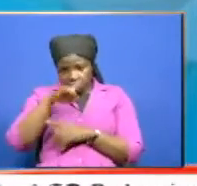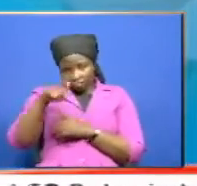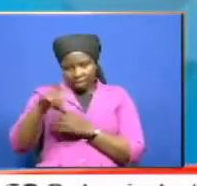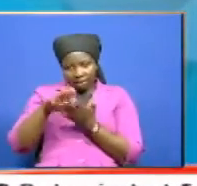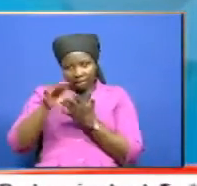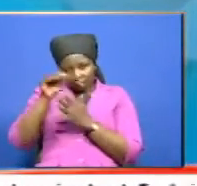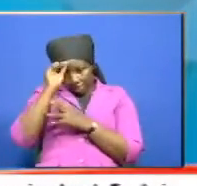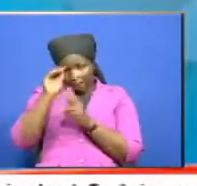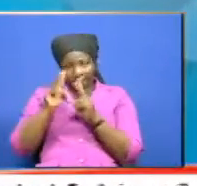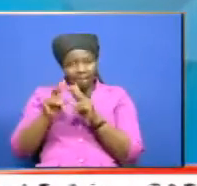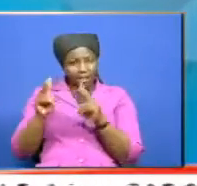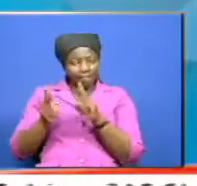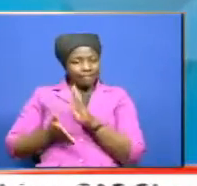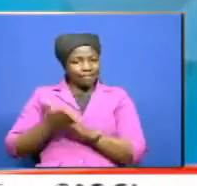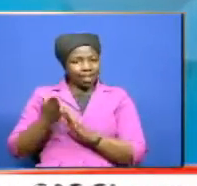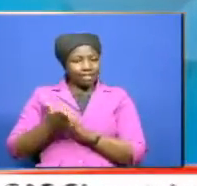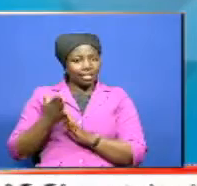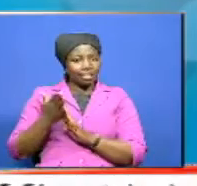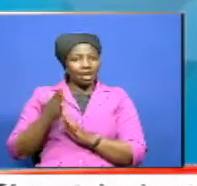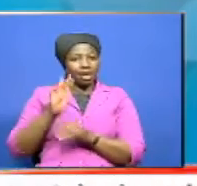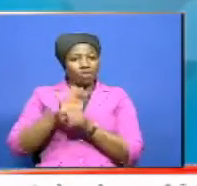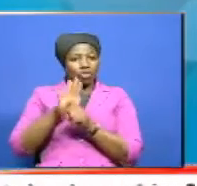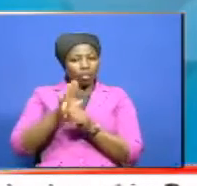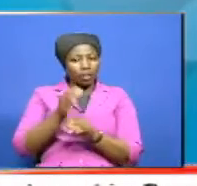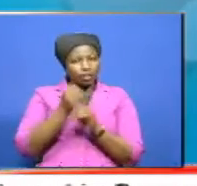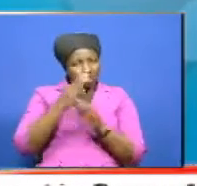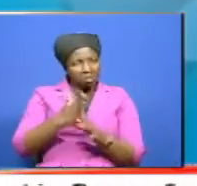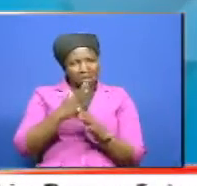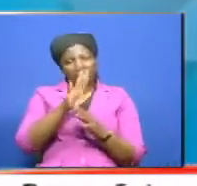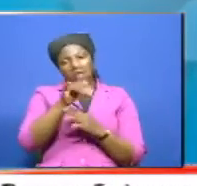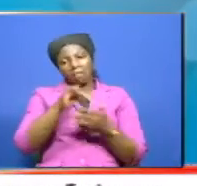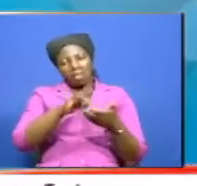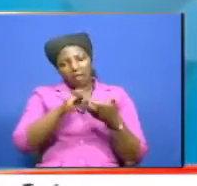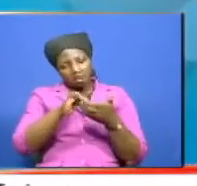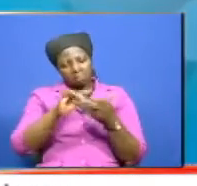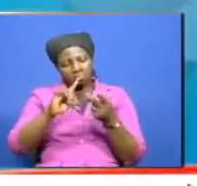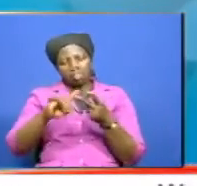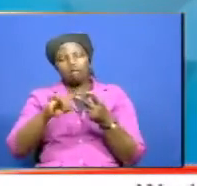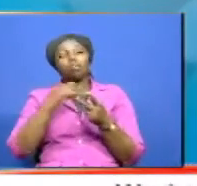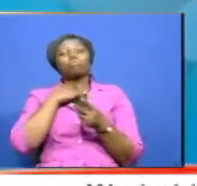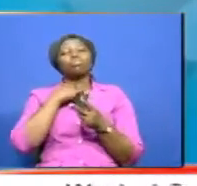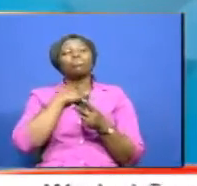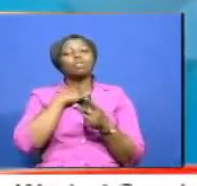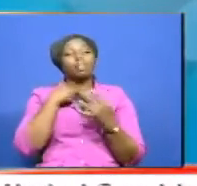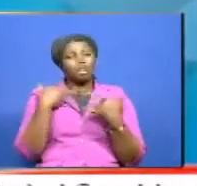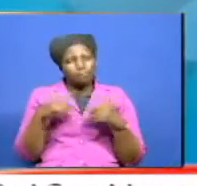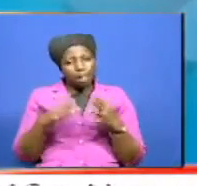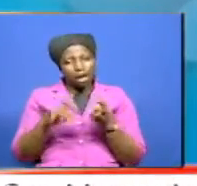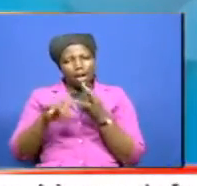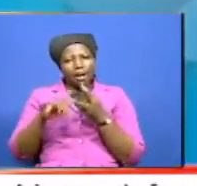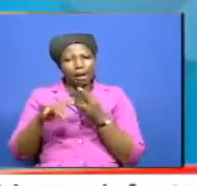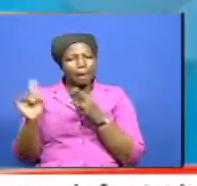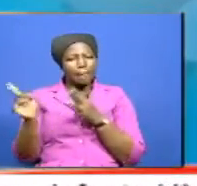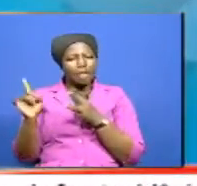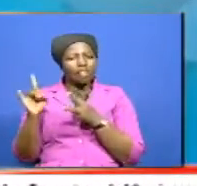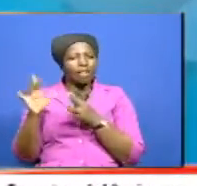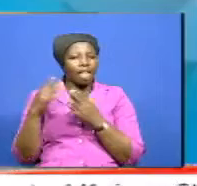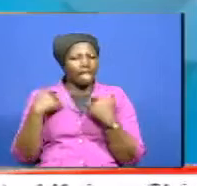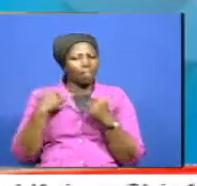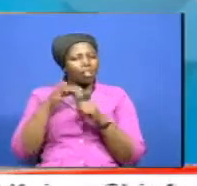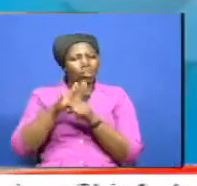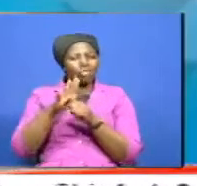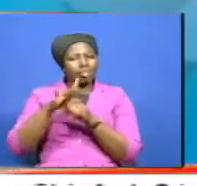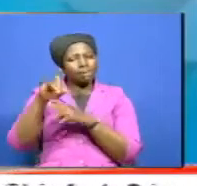I think a lot of stakeholders, I mean, whether it's from the Federation, the Union, the players, you know, the Ministry of Health, a lot has to be